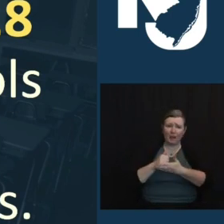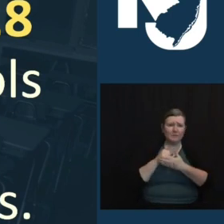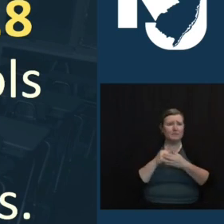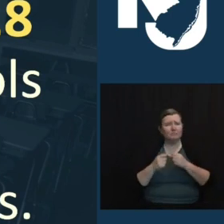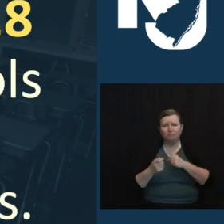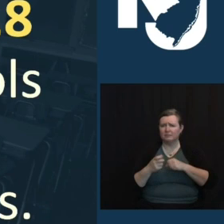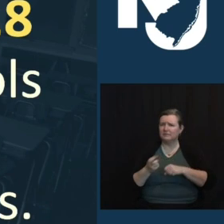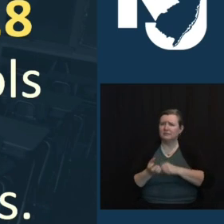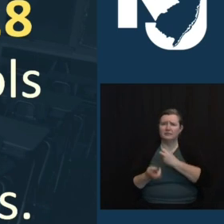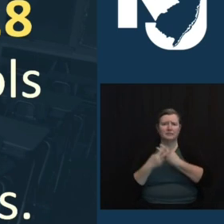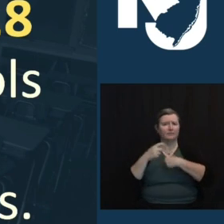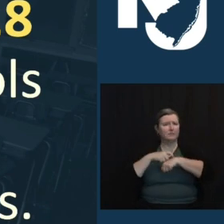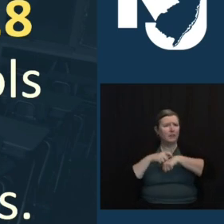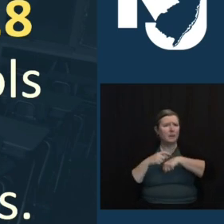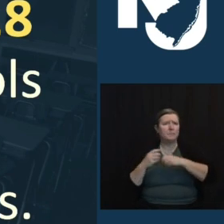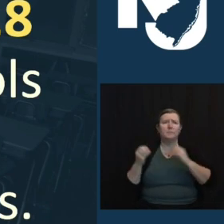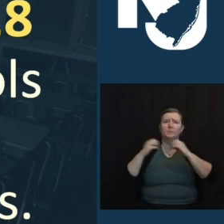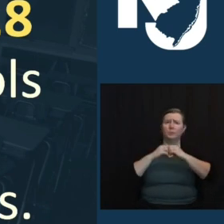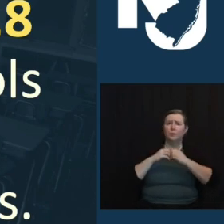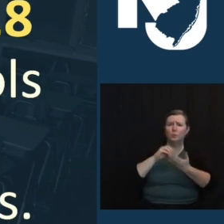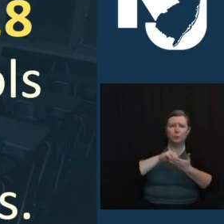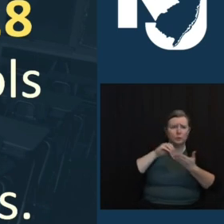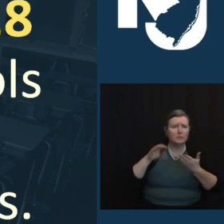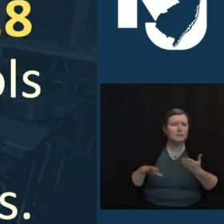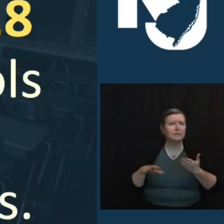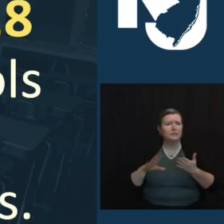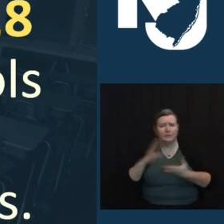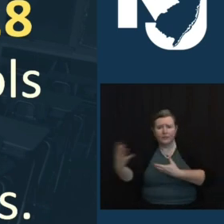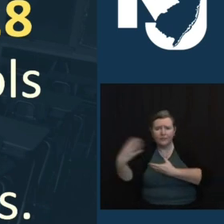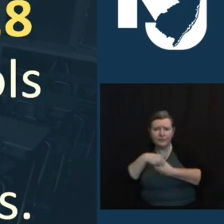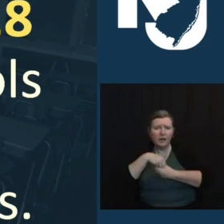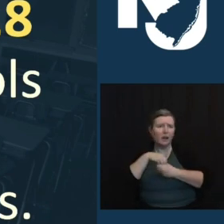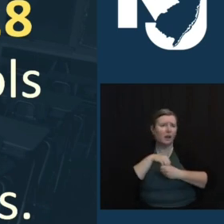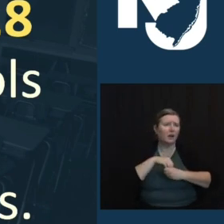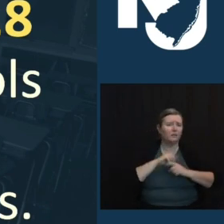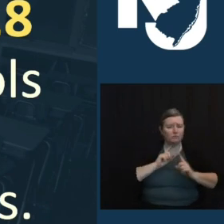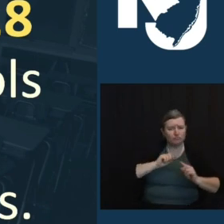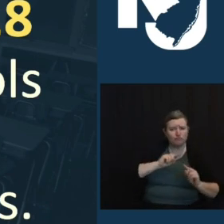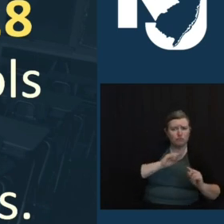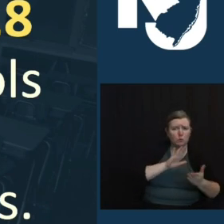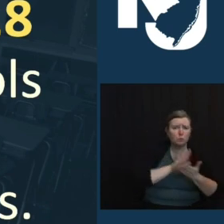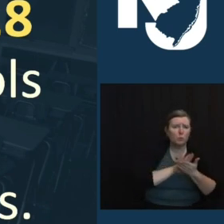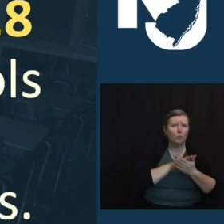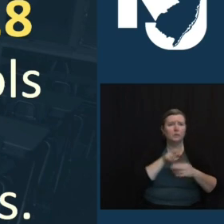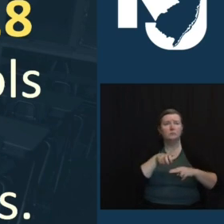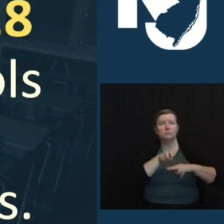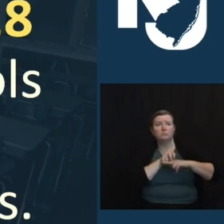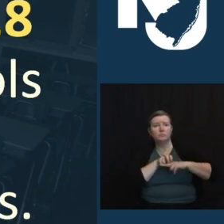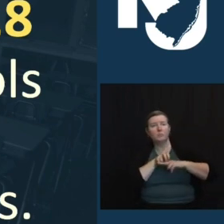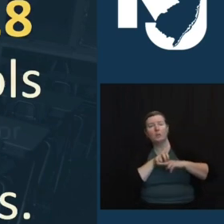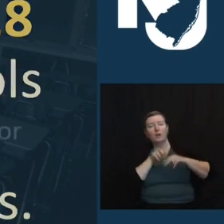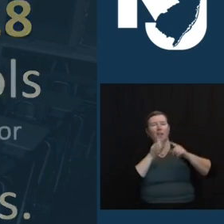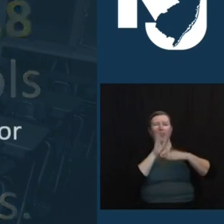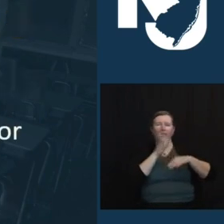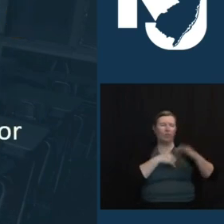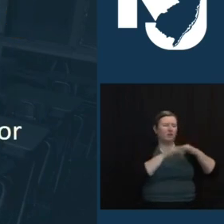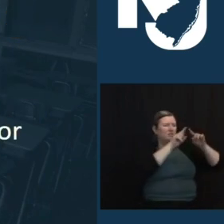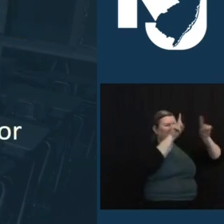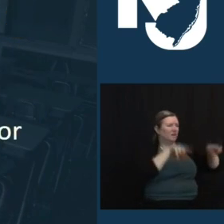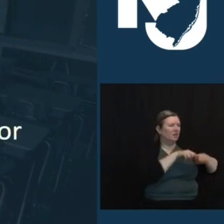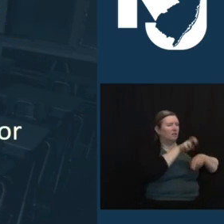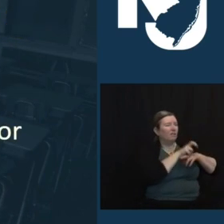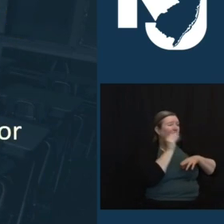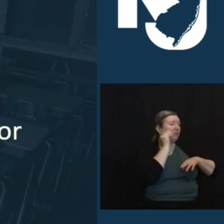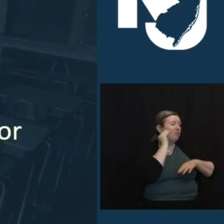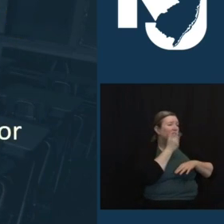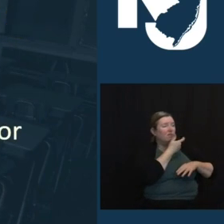more students to be active presences in our school and not on black boxes on a Zoom screen. More of them are.